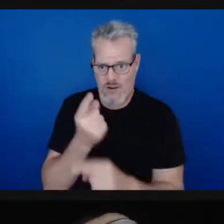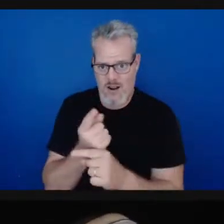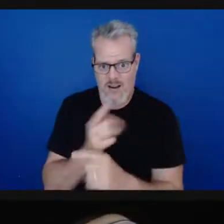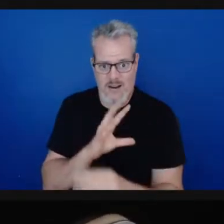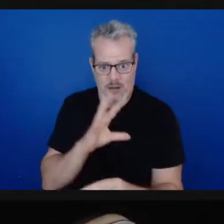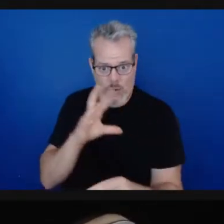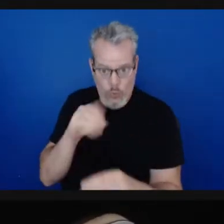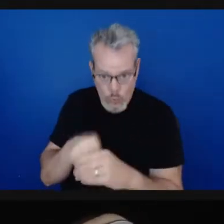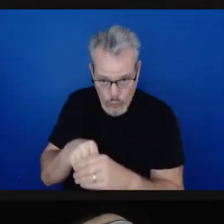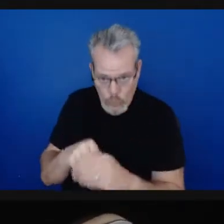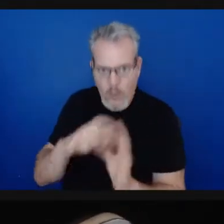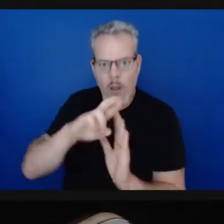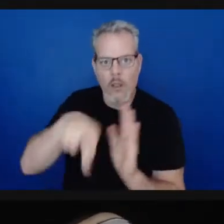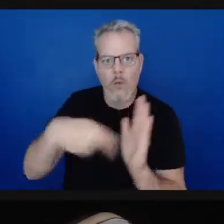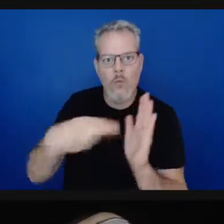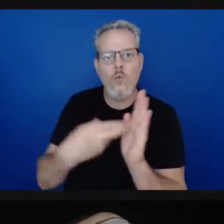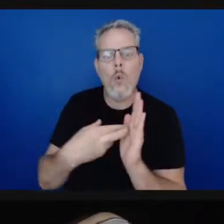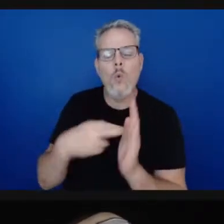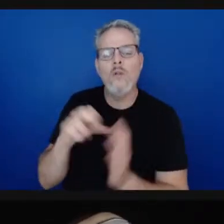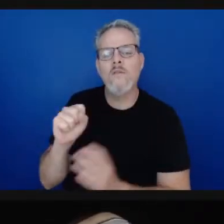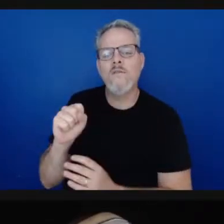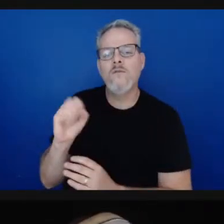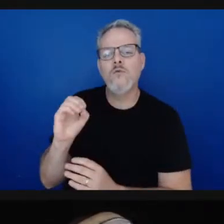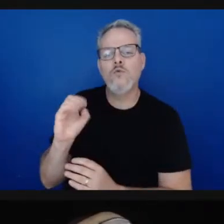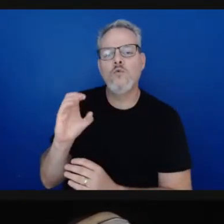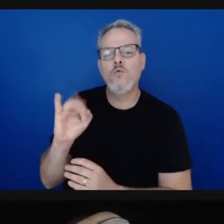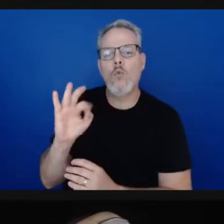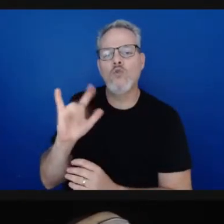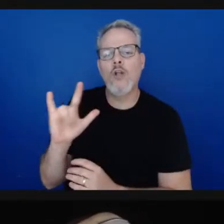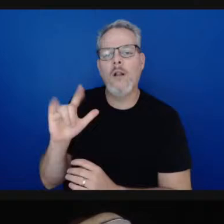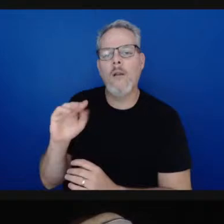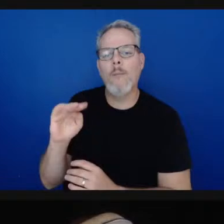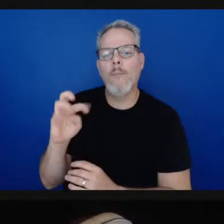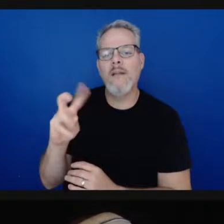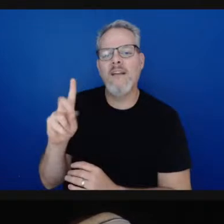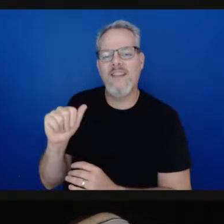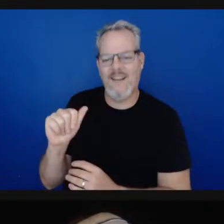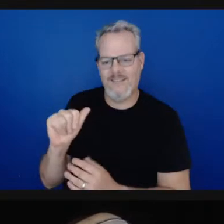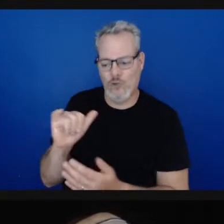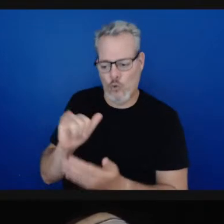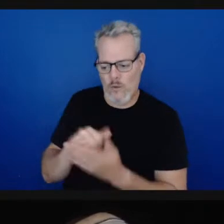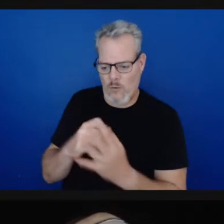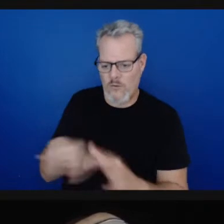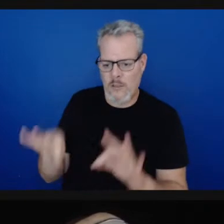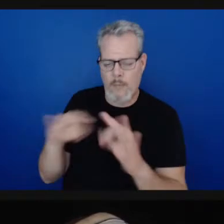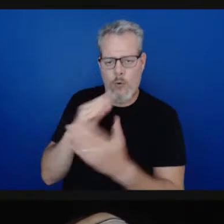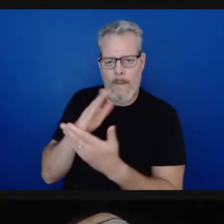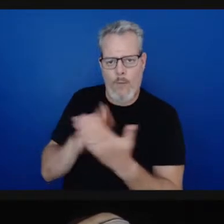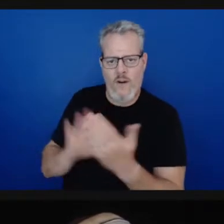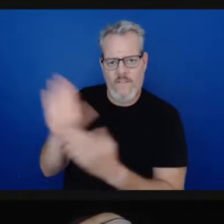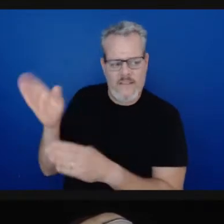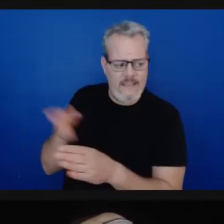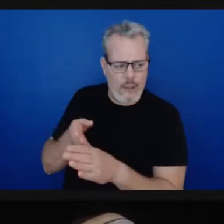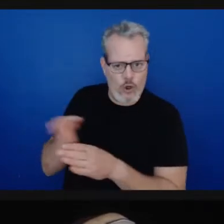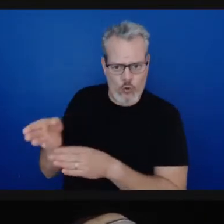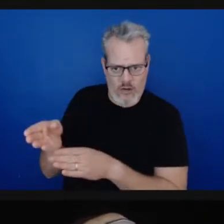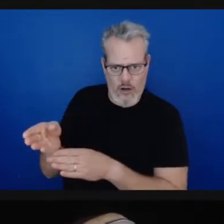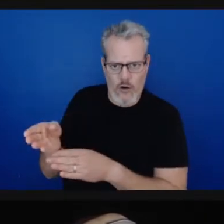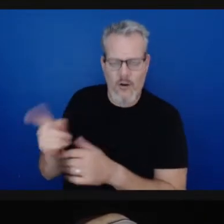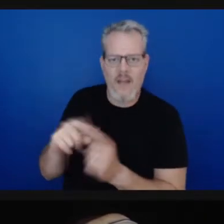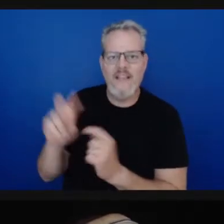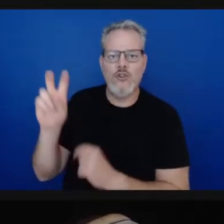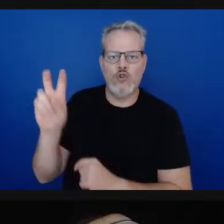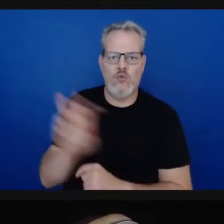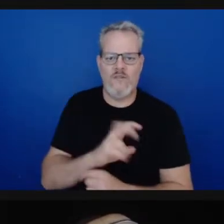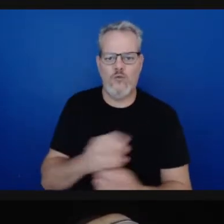Including the role of social media in here. So that was an important part of his career here, more recent. And then he really transitions to more of a historian role.